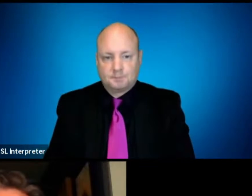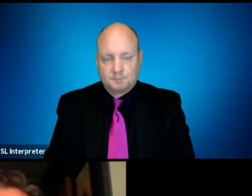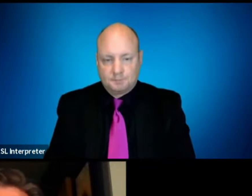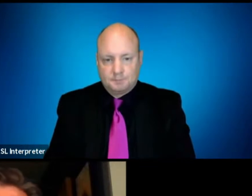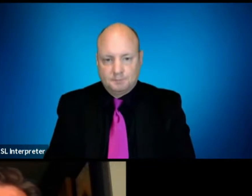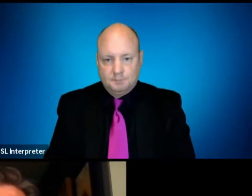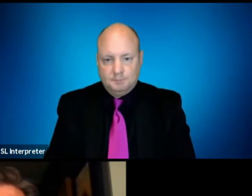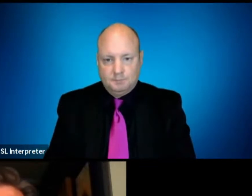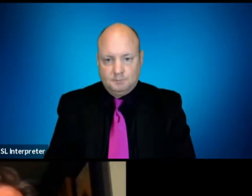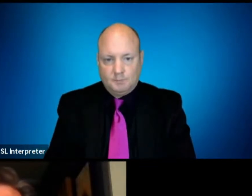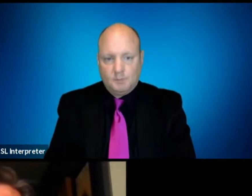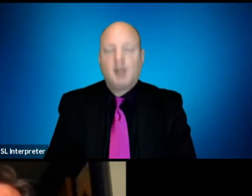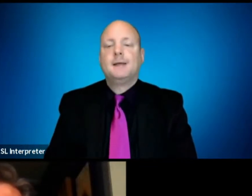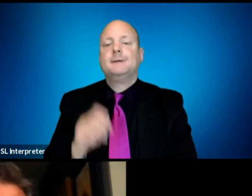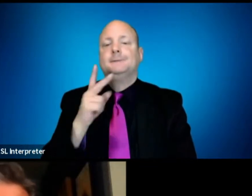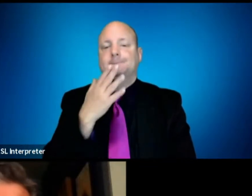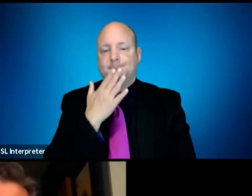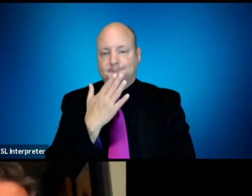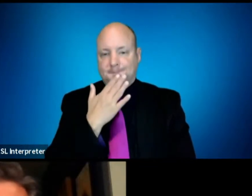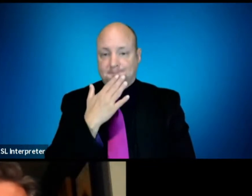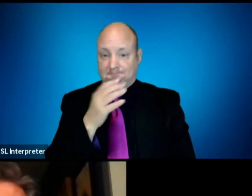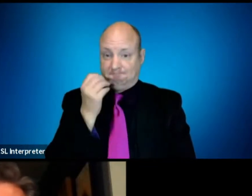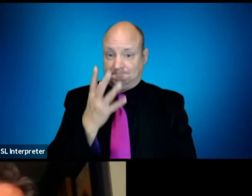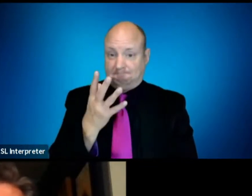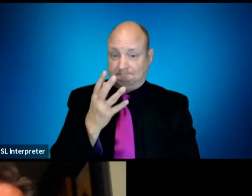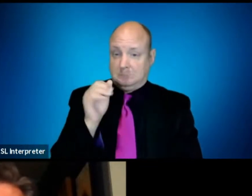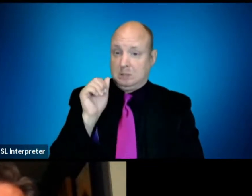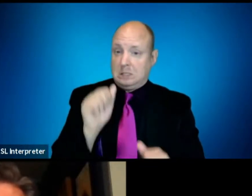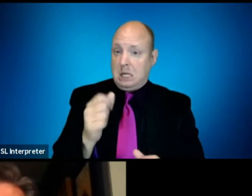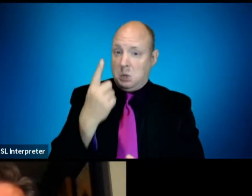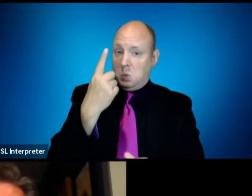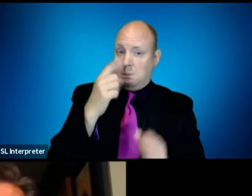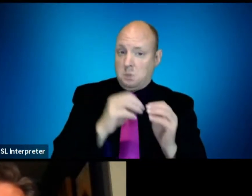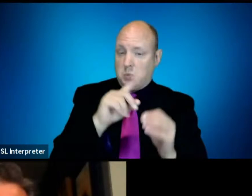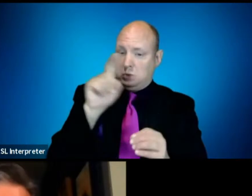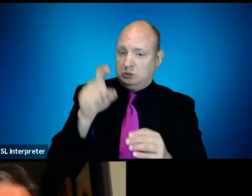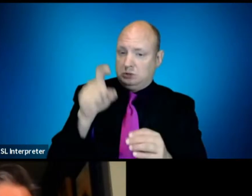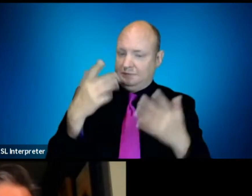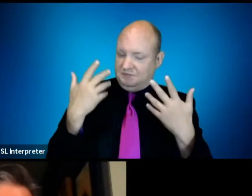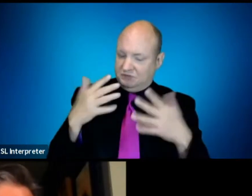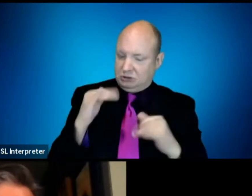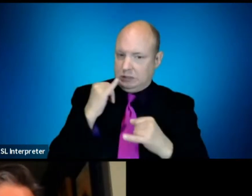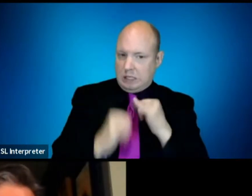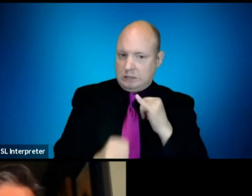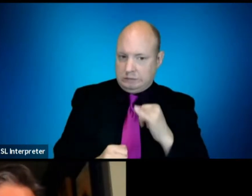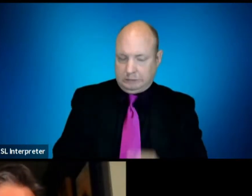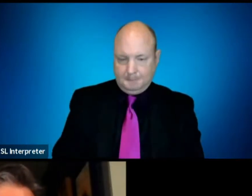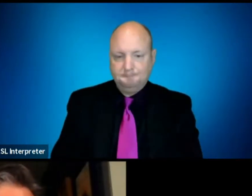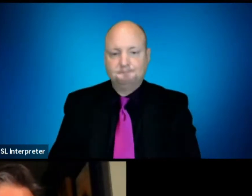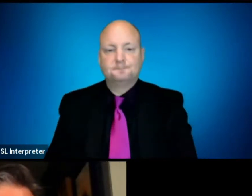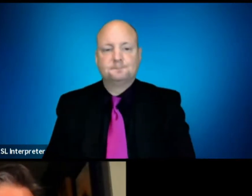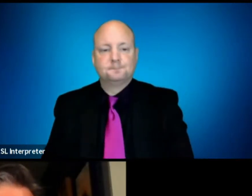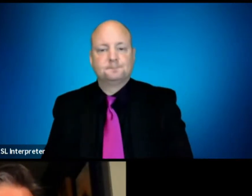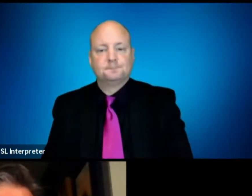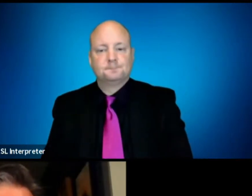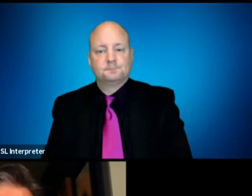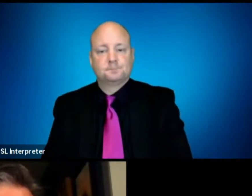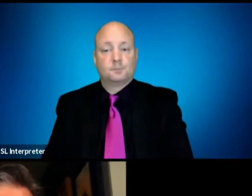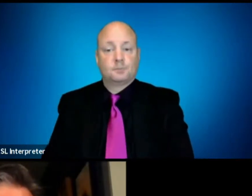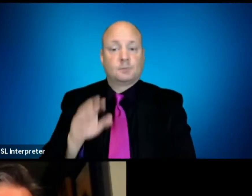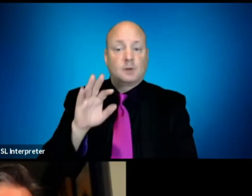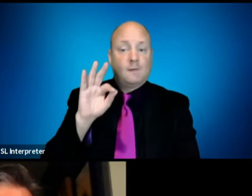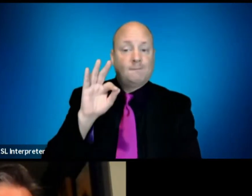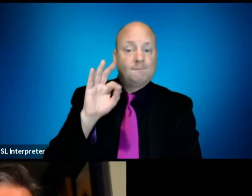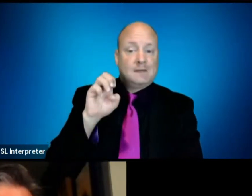Thank you. We may have time for one more follow-up. Fedor Sarkin,